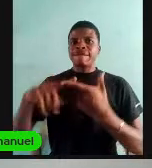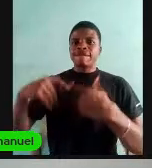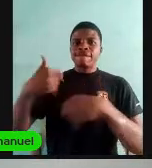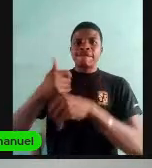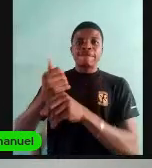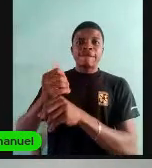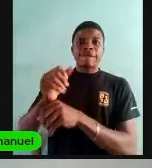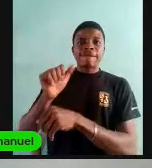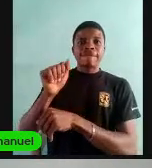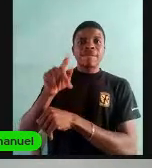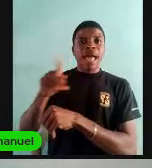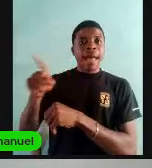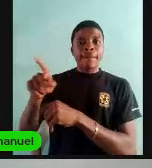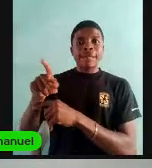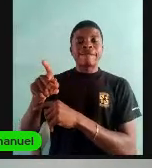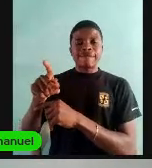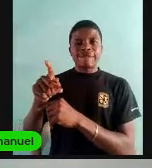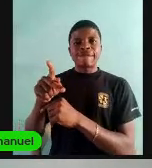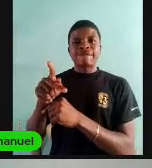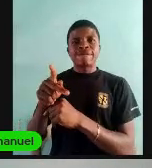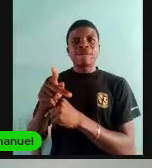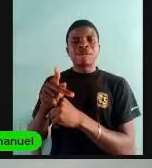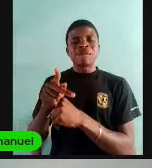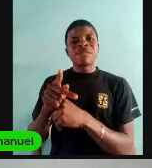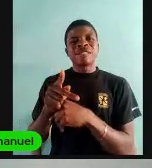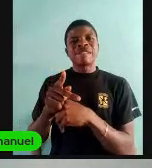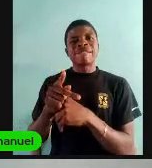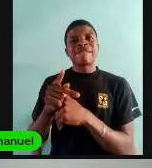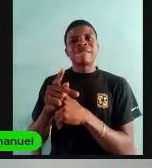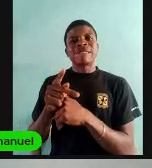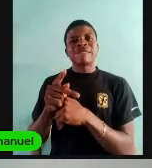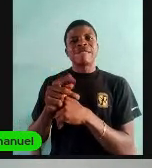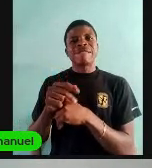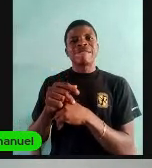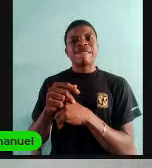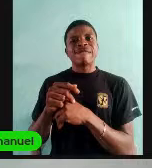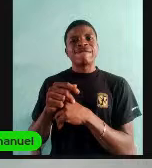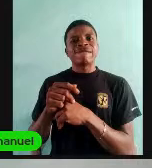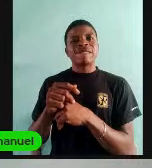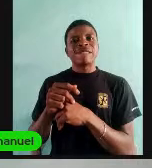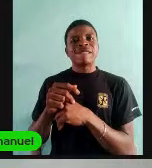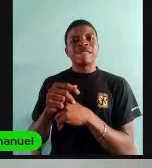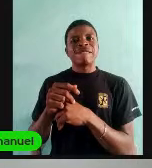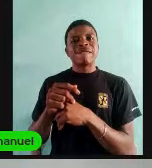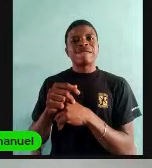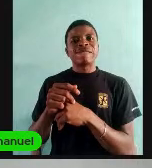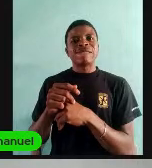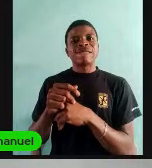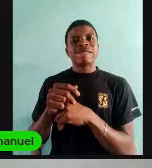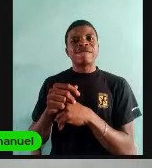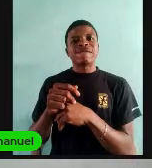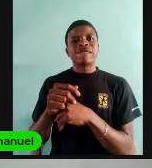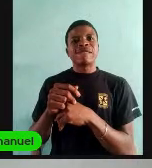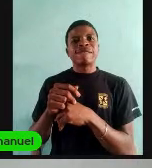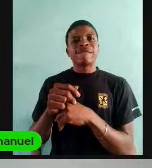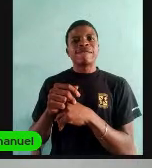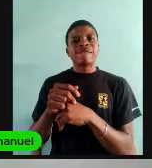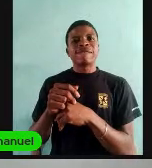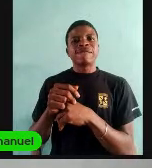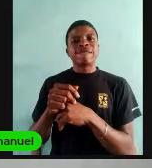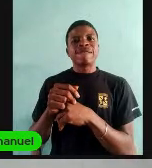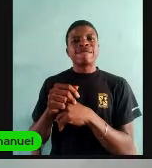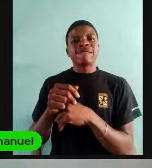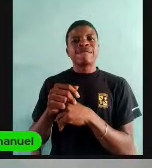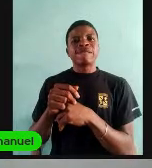have what they call cross-platform technology, and then there's a technology not known as cross-platform, because of